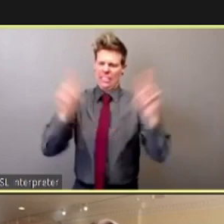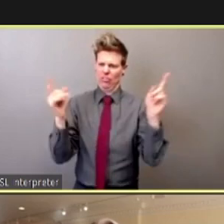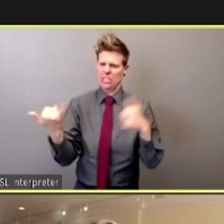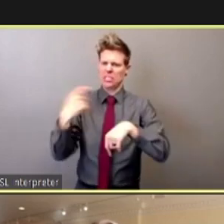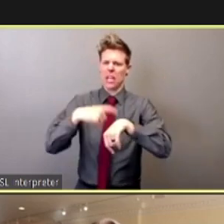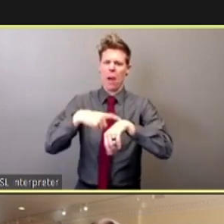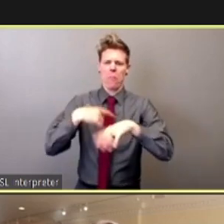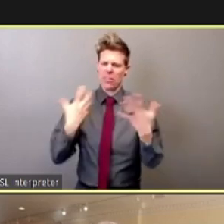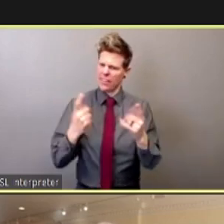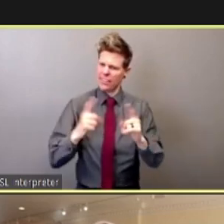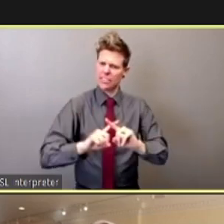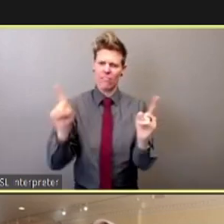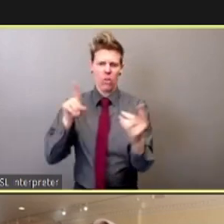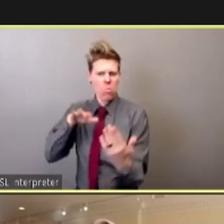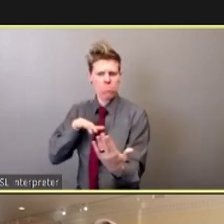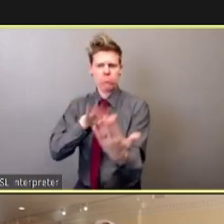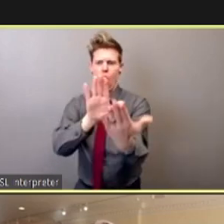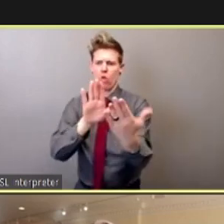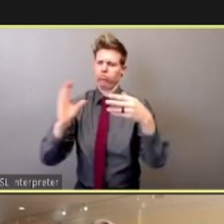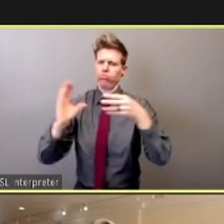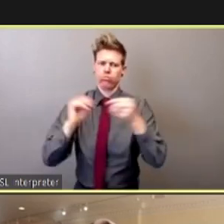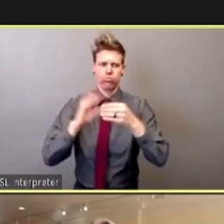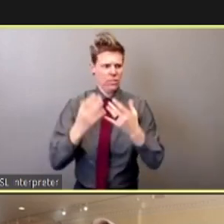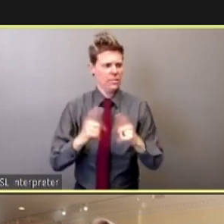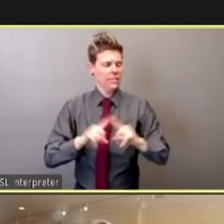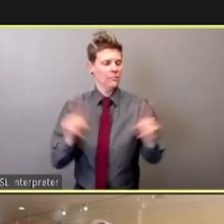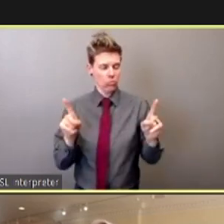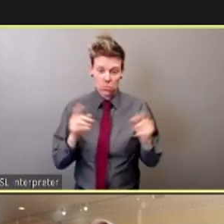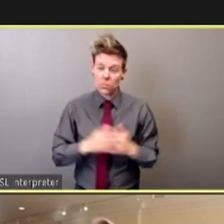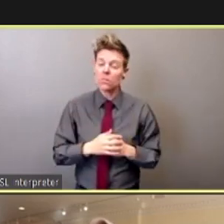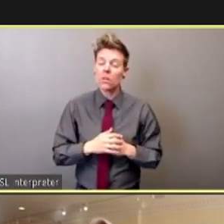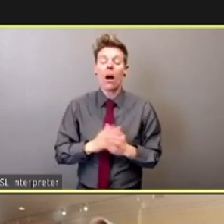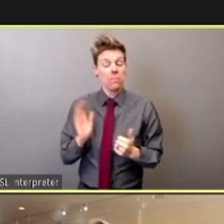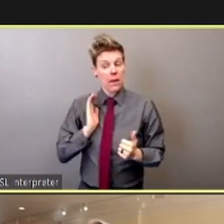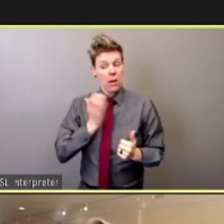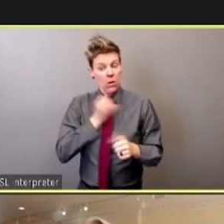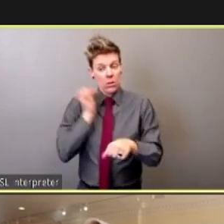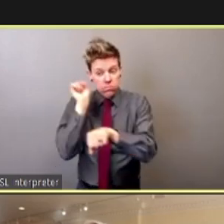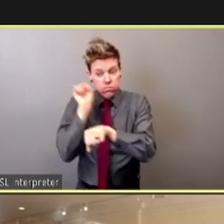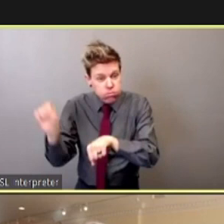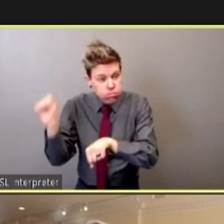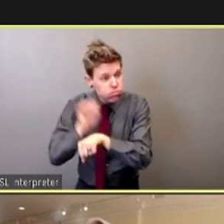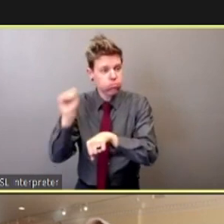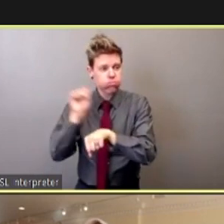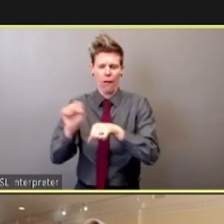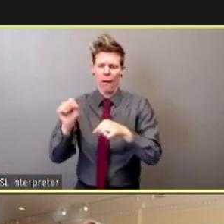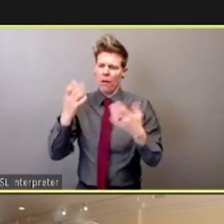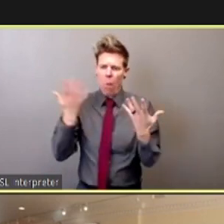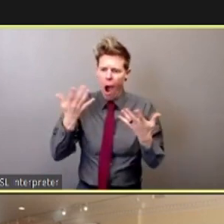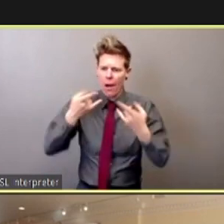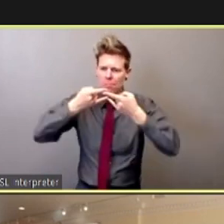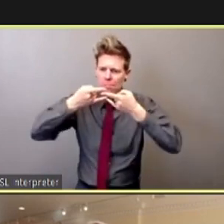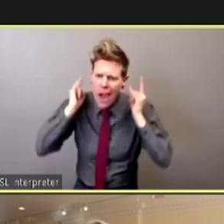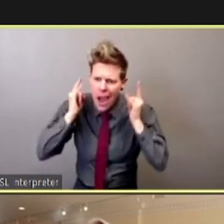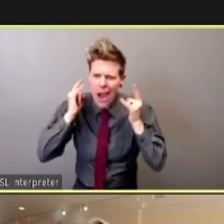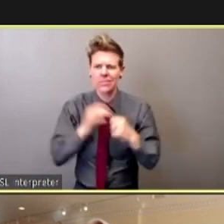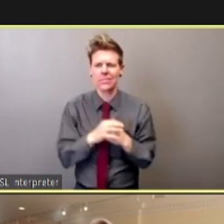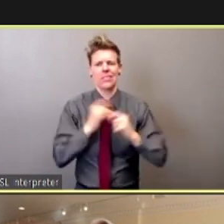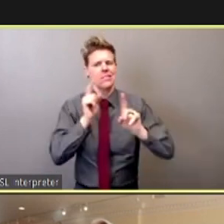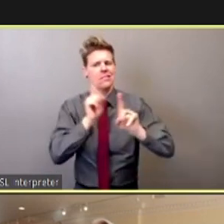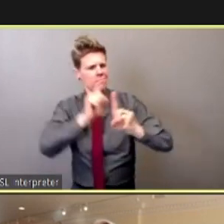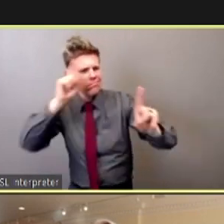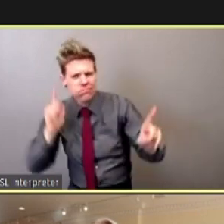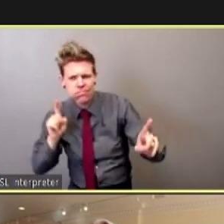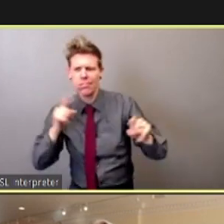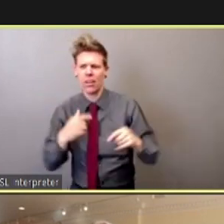given the work, the public health practices, the strategies for safely, engaging